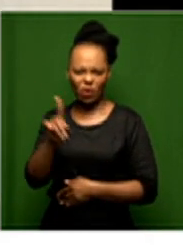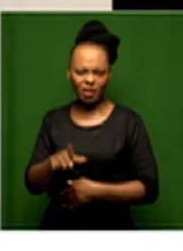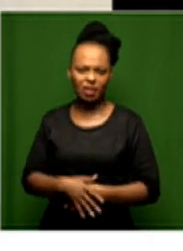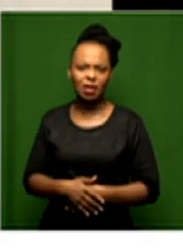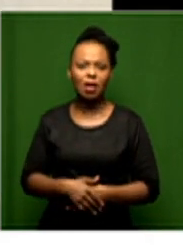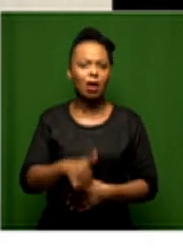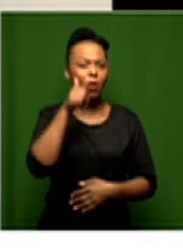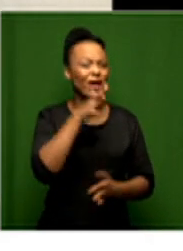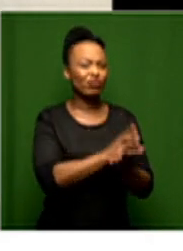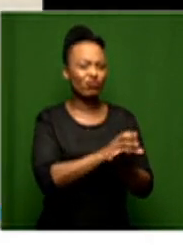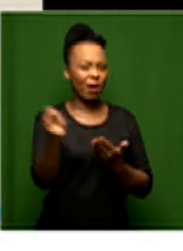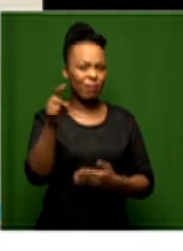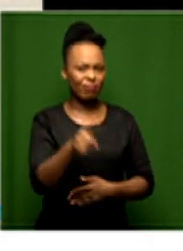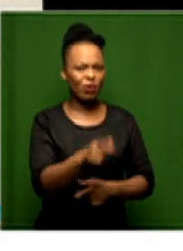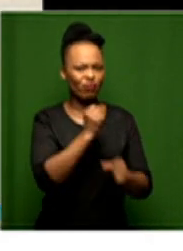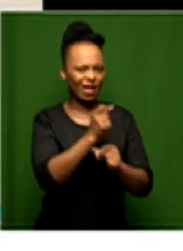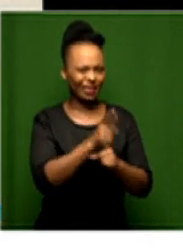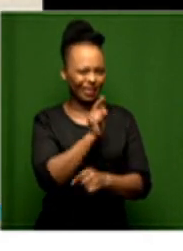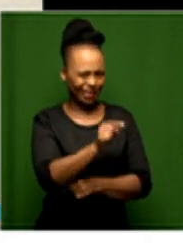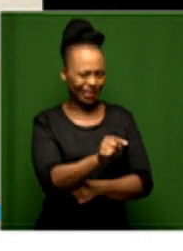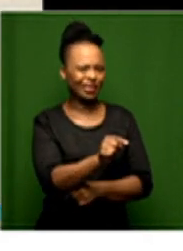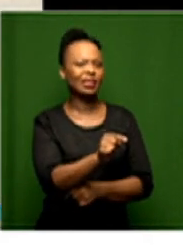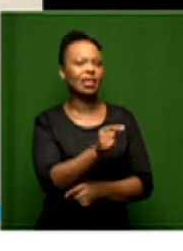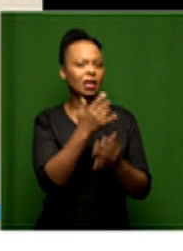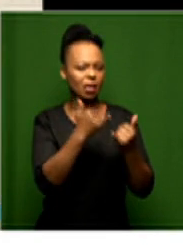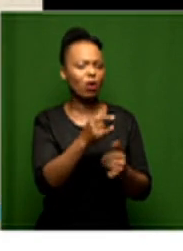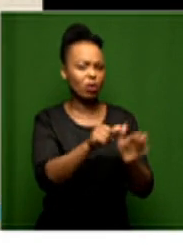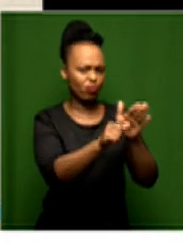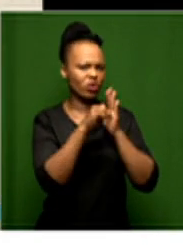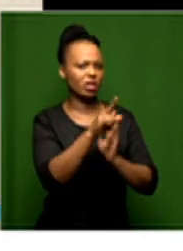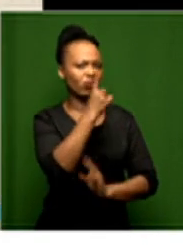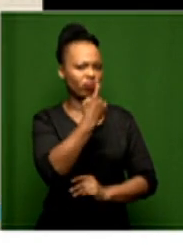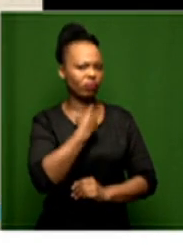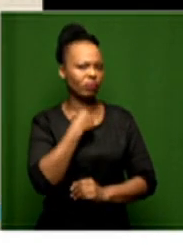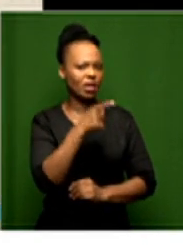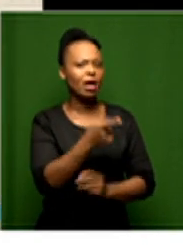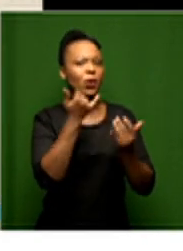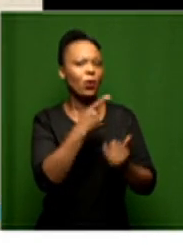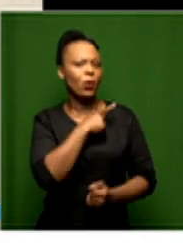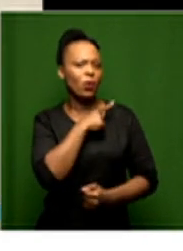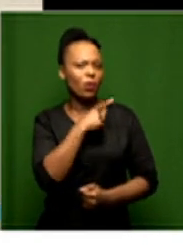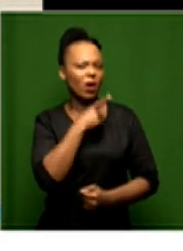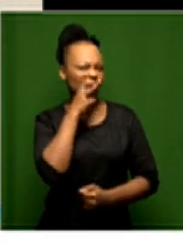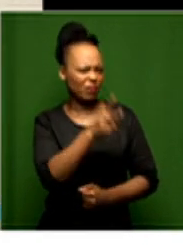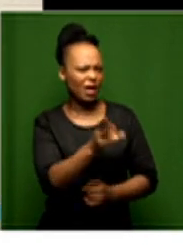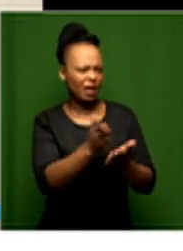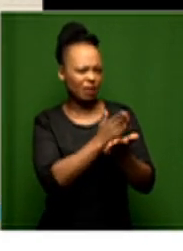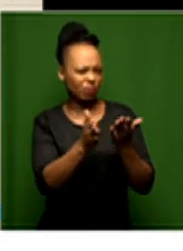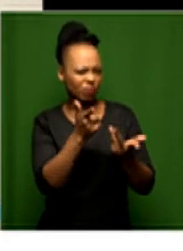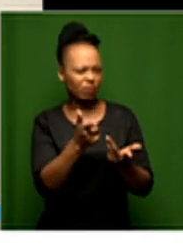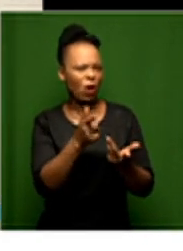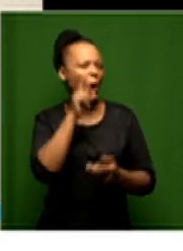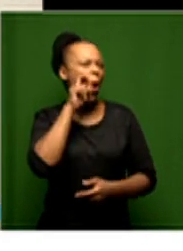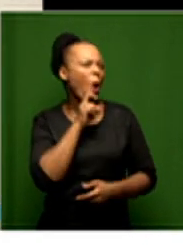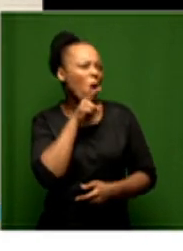scrap the taxi, Leanne, and it's quite important what you've raised now, because we do see some modification of an